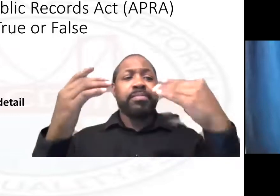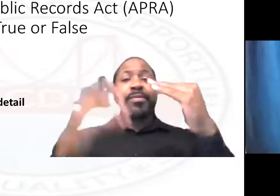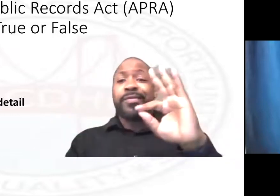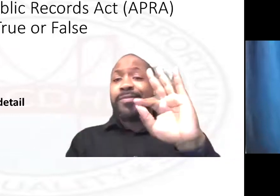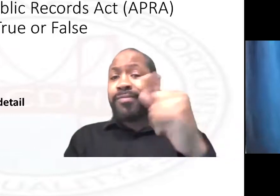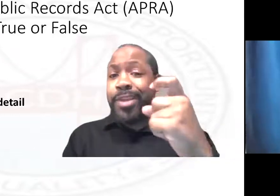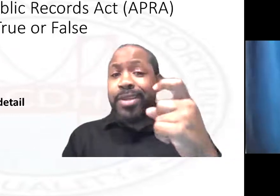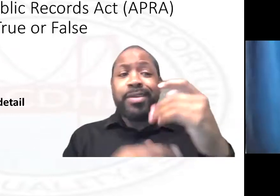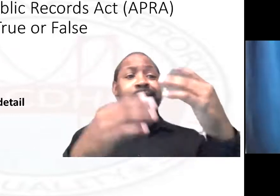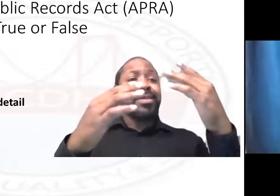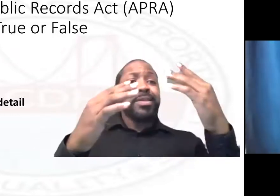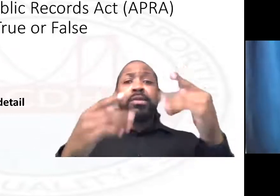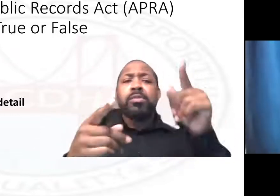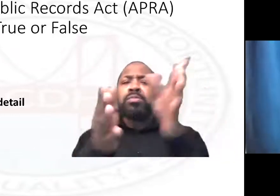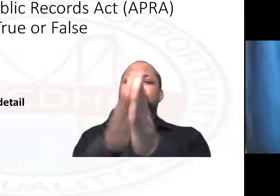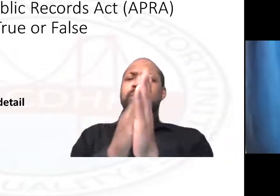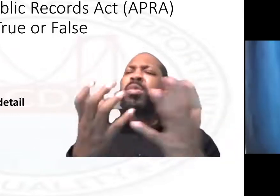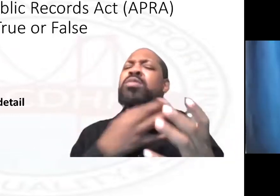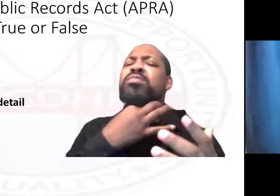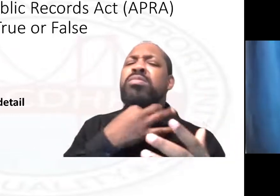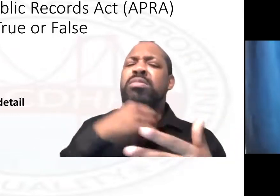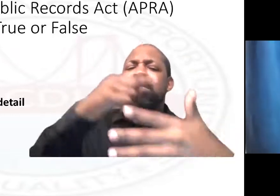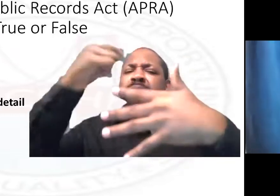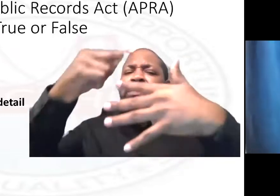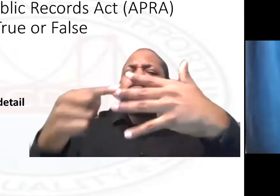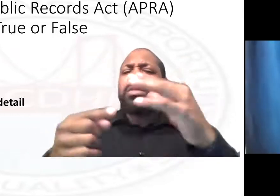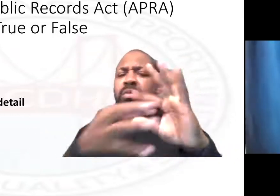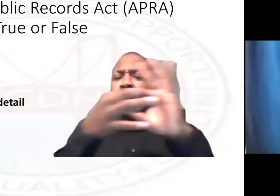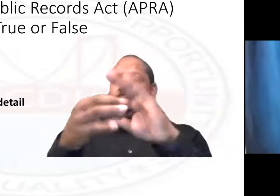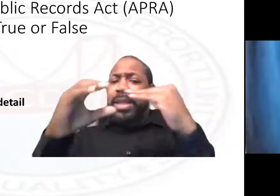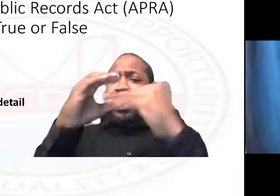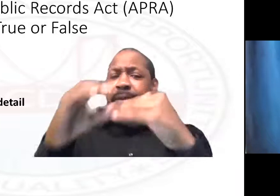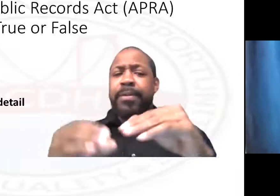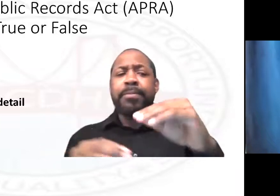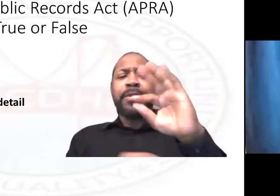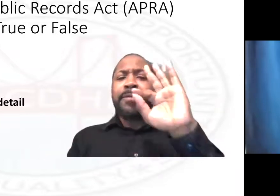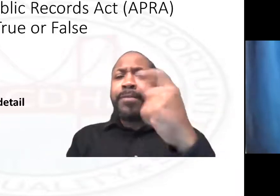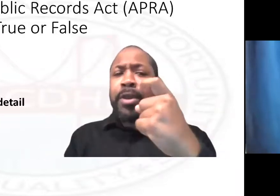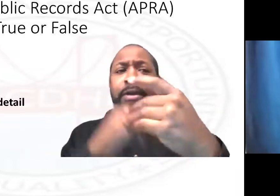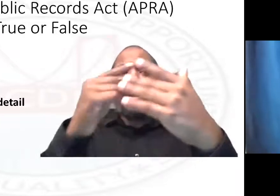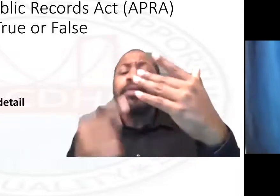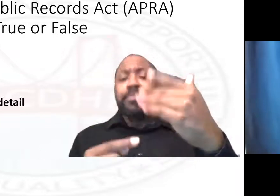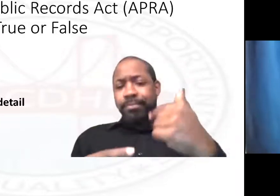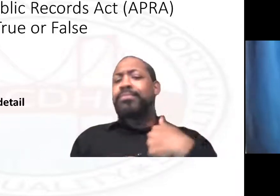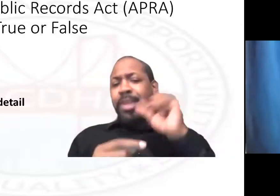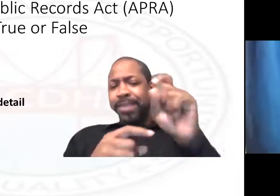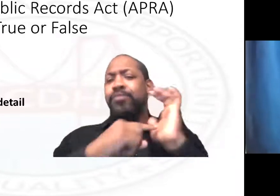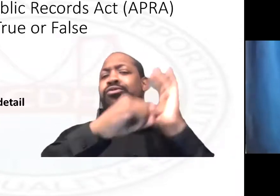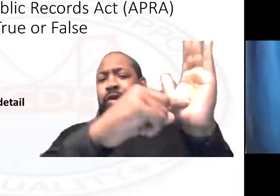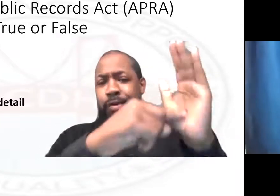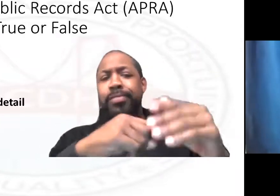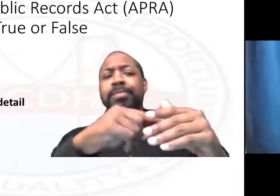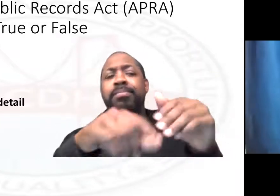Correspondence, emails, letters, fax. If the public does request to see any of those, any emails or